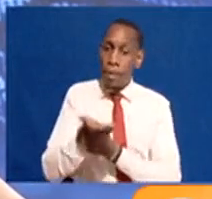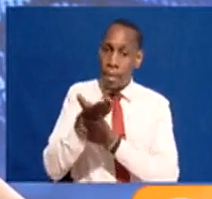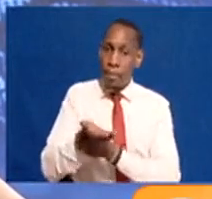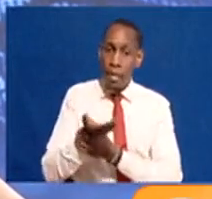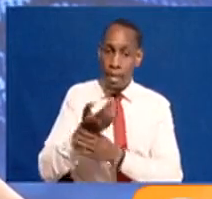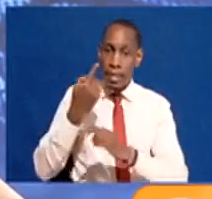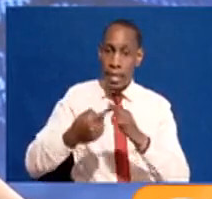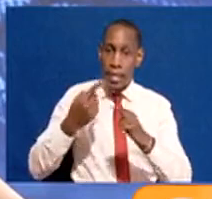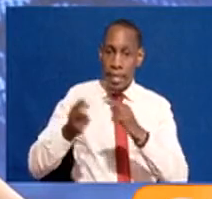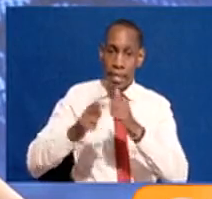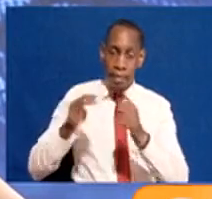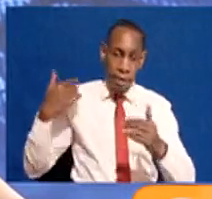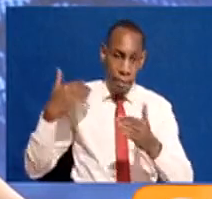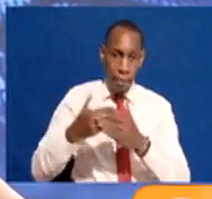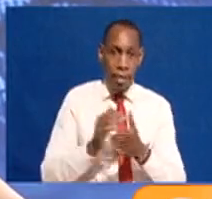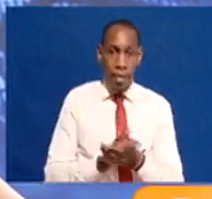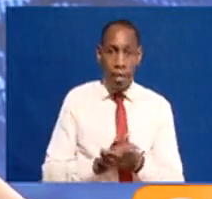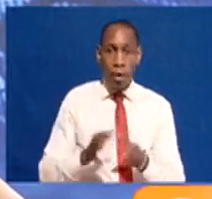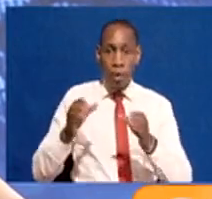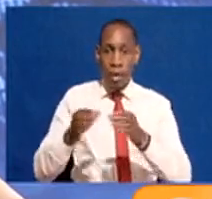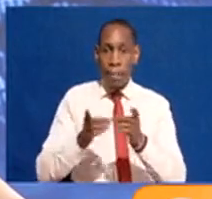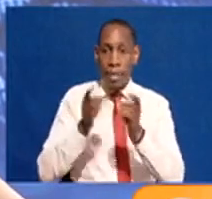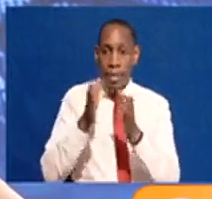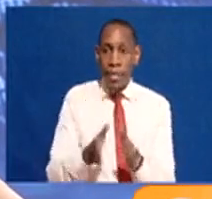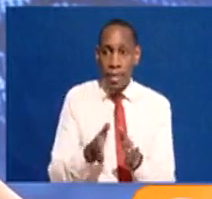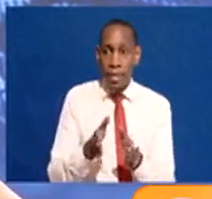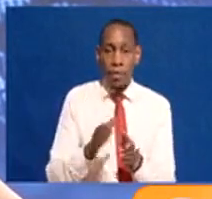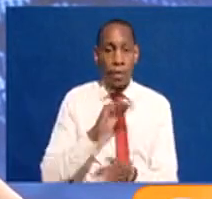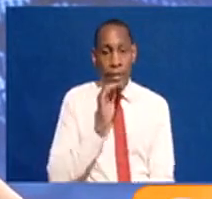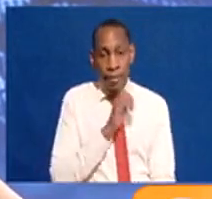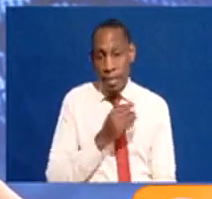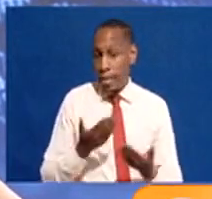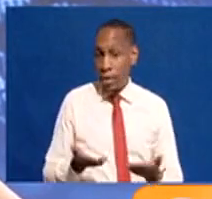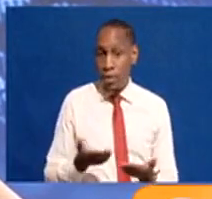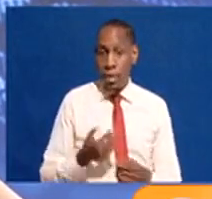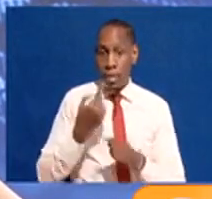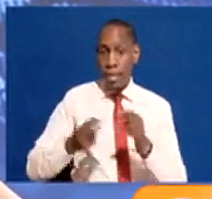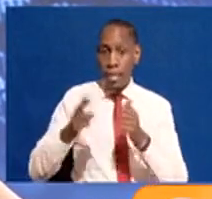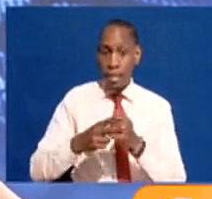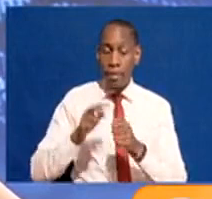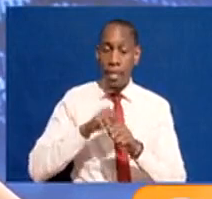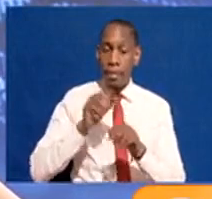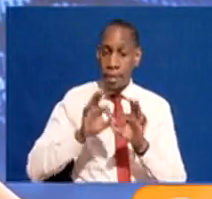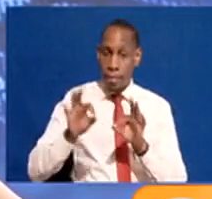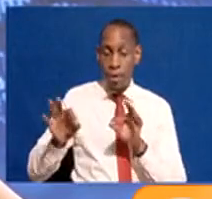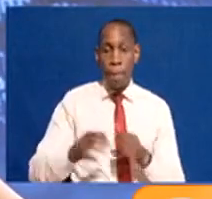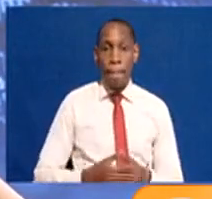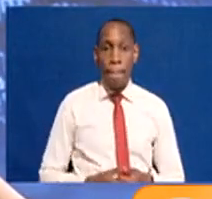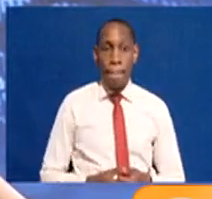for 7 years. Some company directors have since died. I mean, 7 years is a long time after